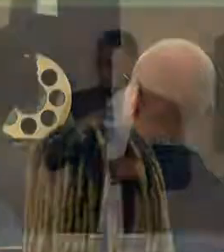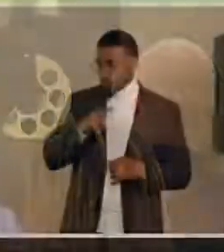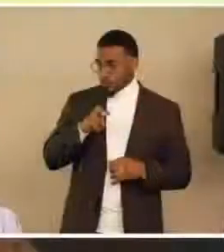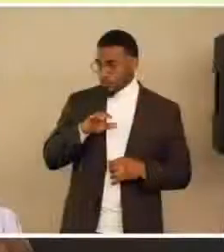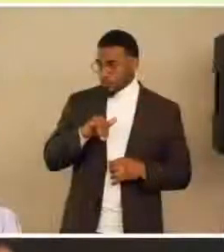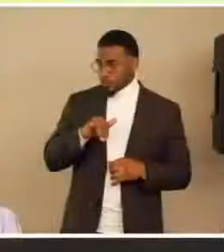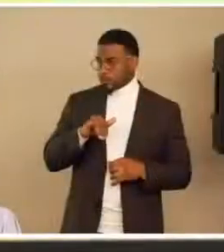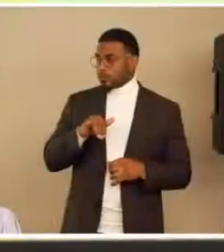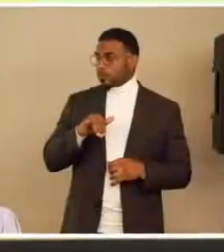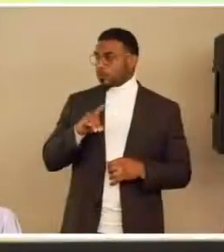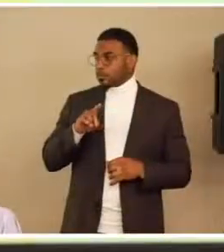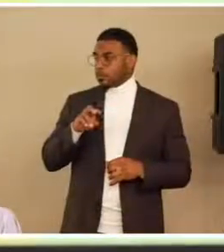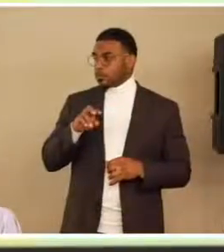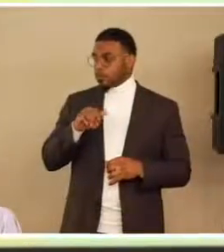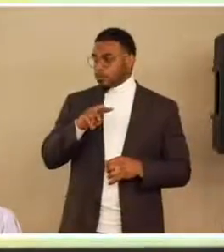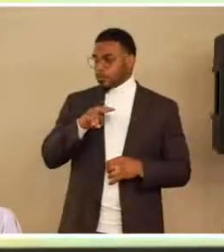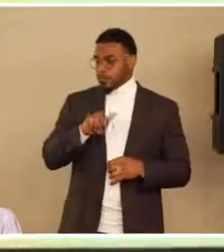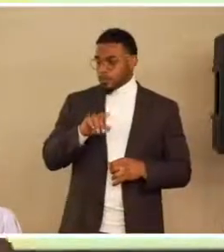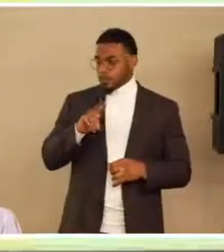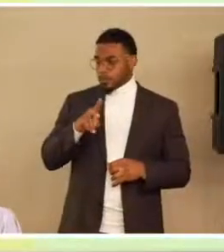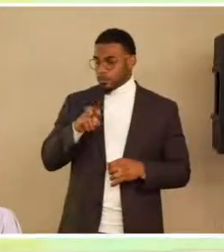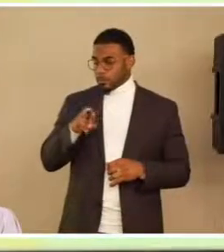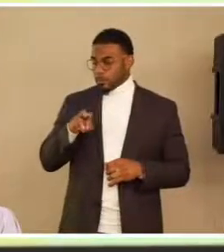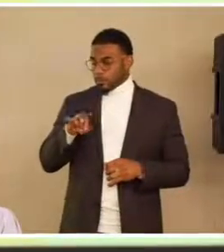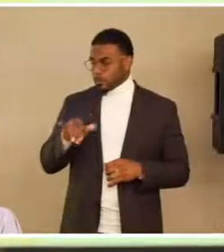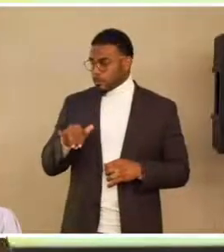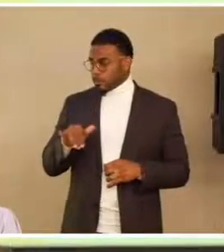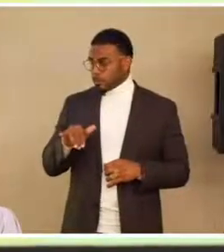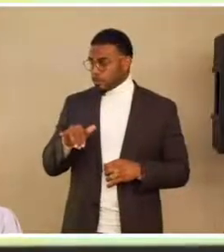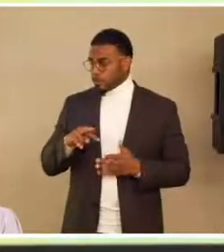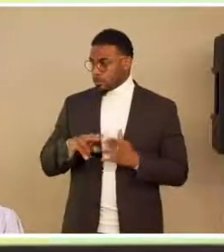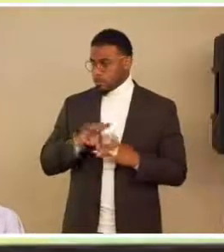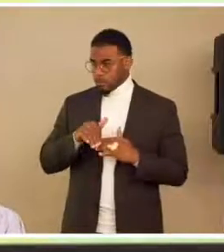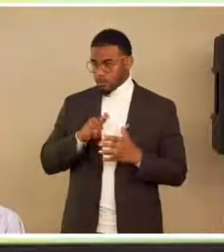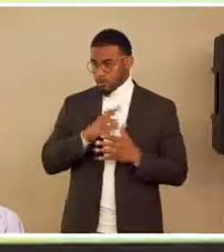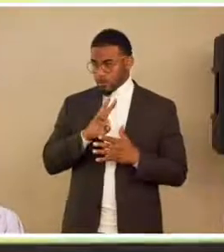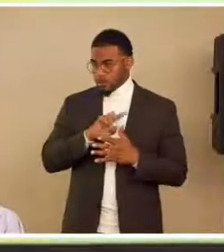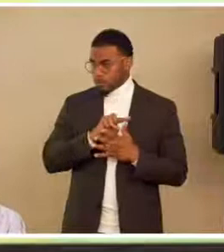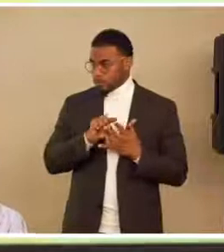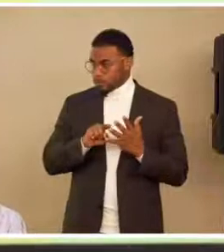of the things that I love about Ava DuVernay's intentionality with the entire